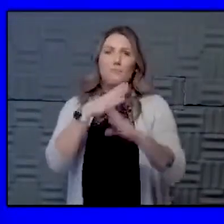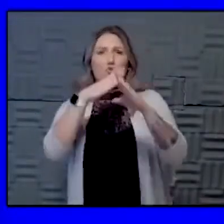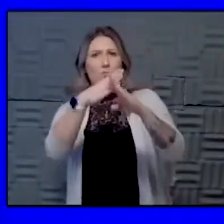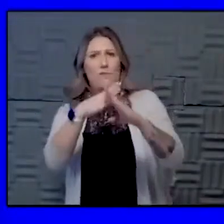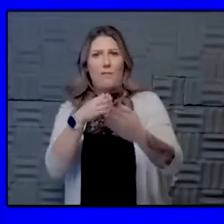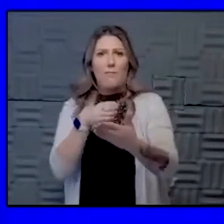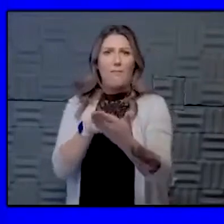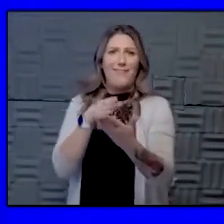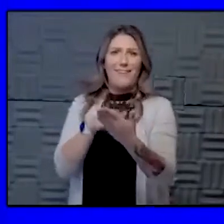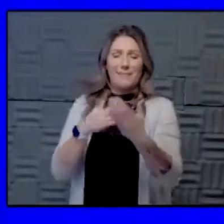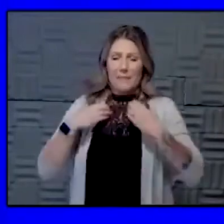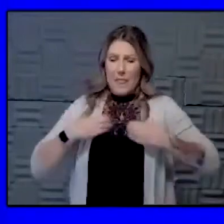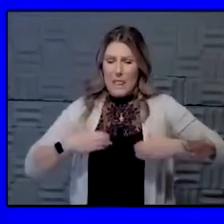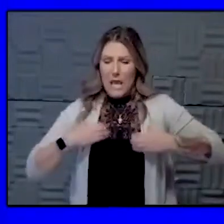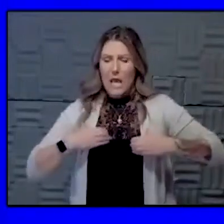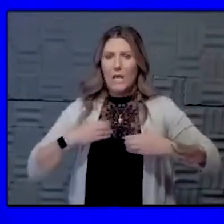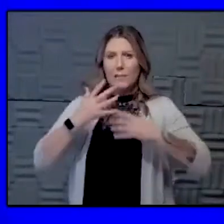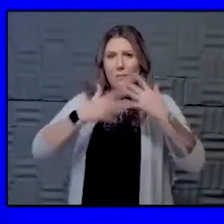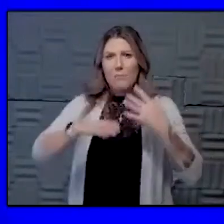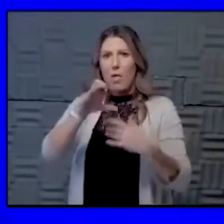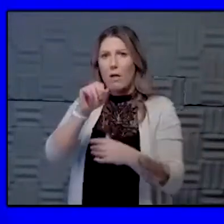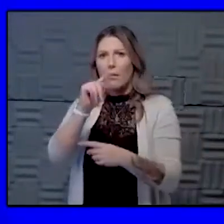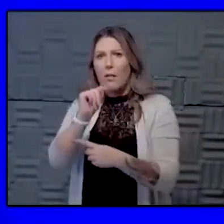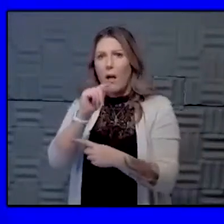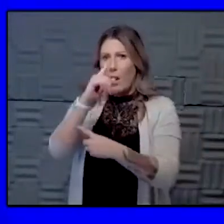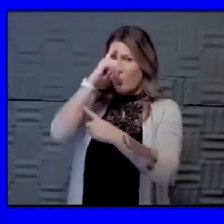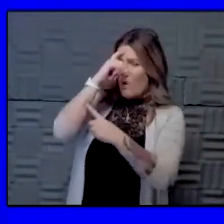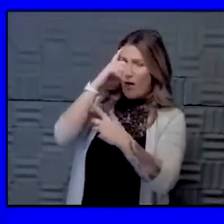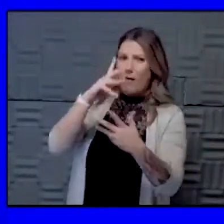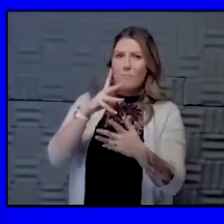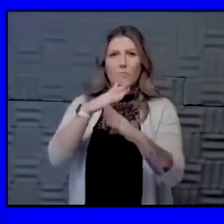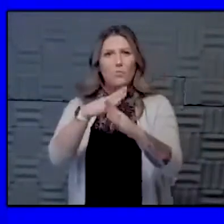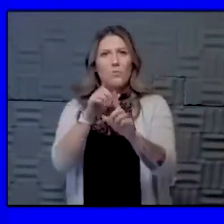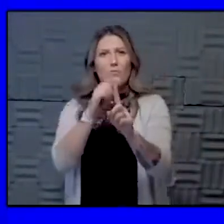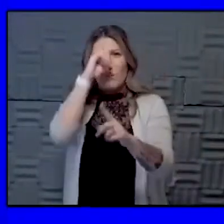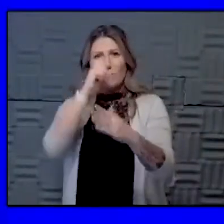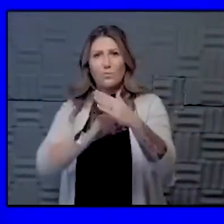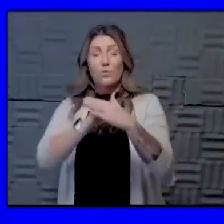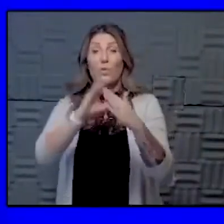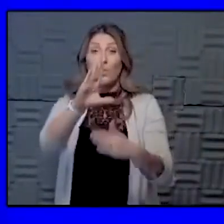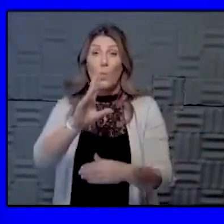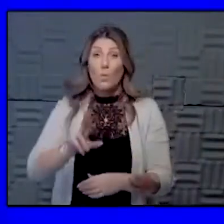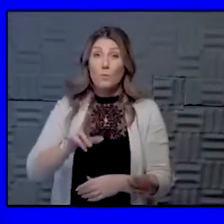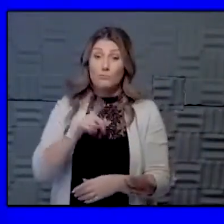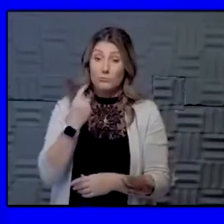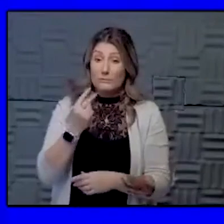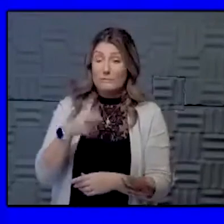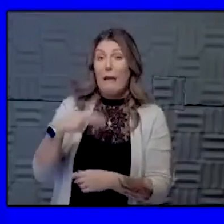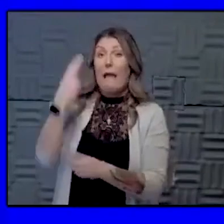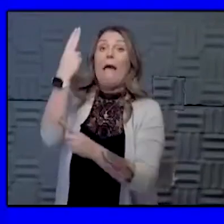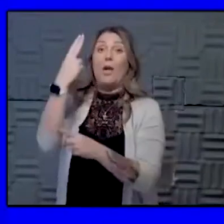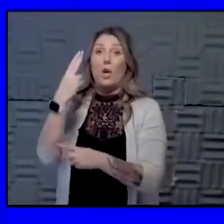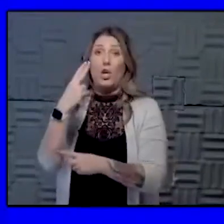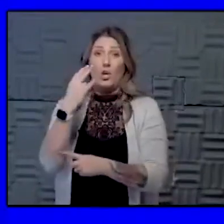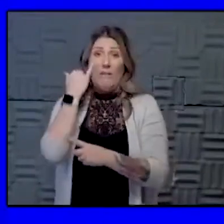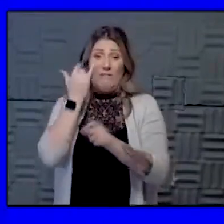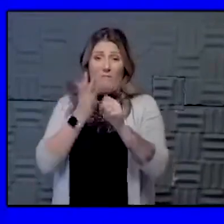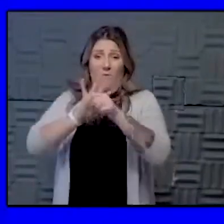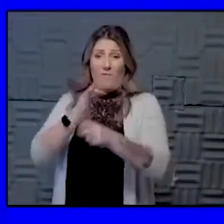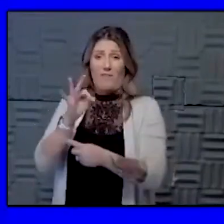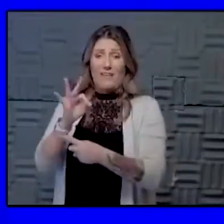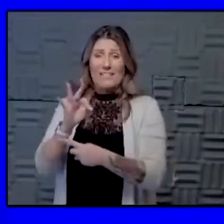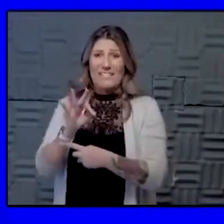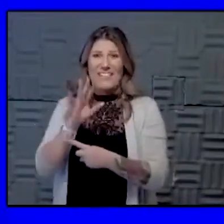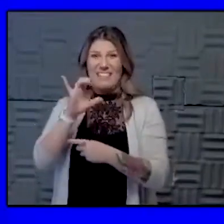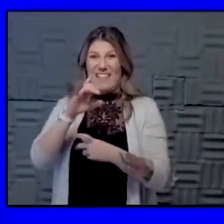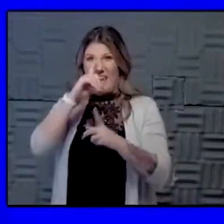and other places in your brain, protect yourself against stroke, because we know that your risk is higher when you get COVID-19 of getting those types